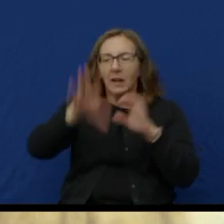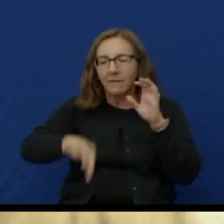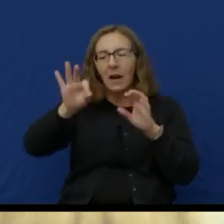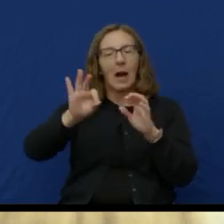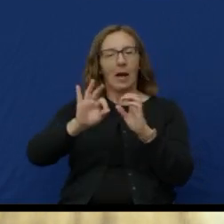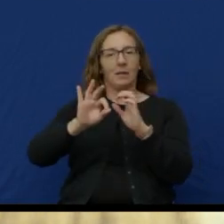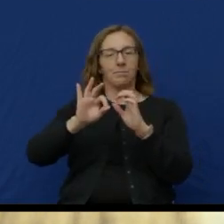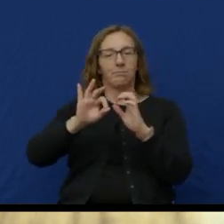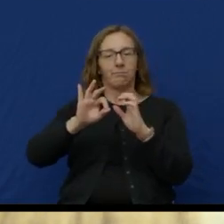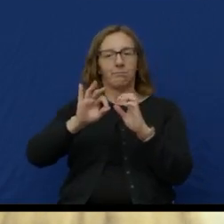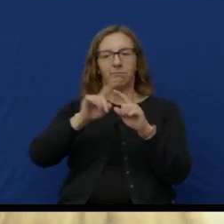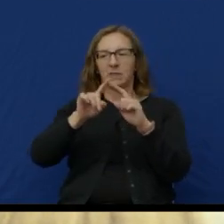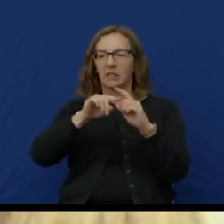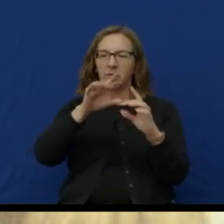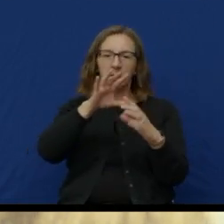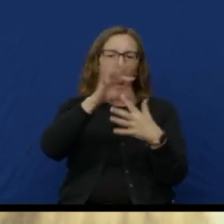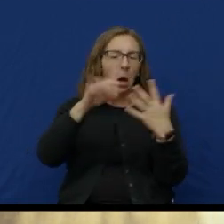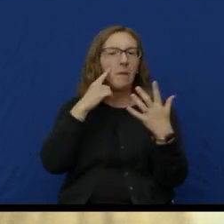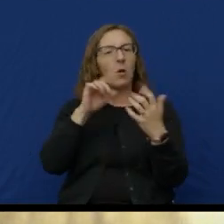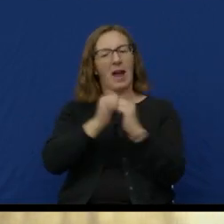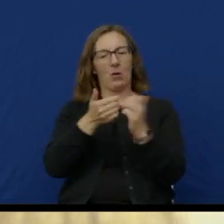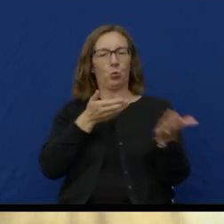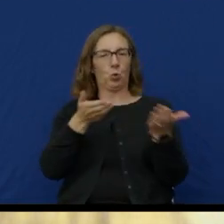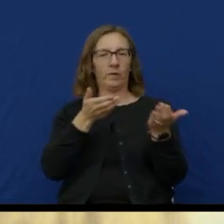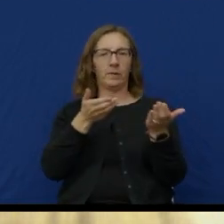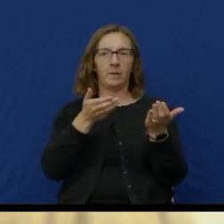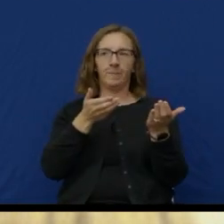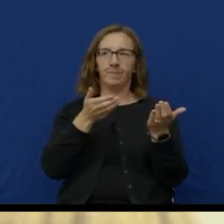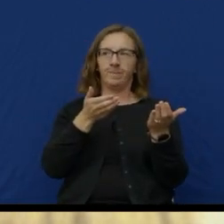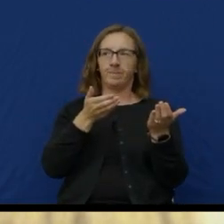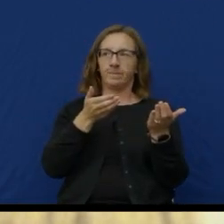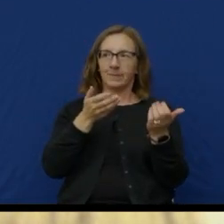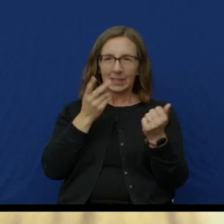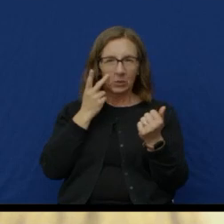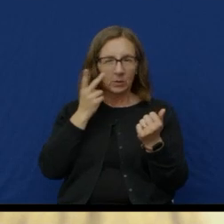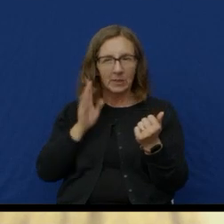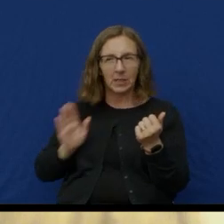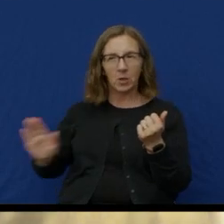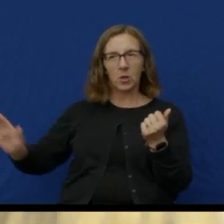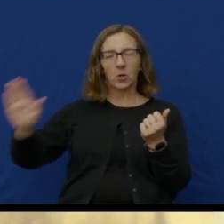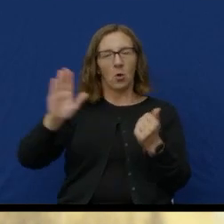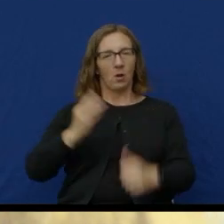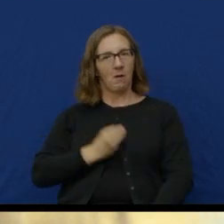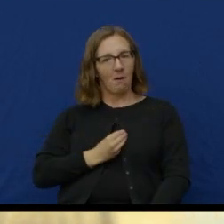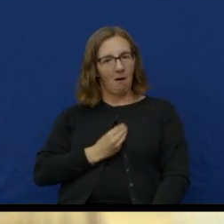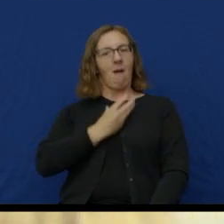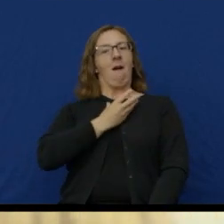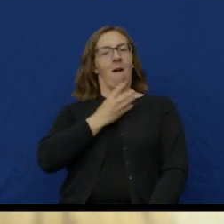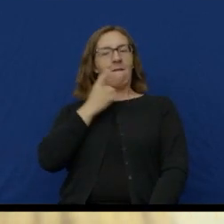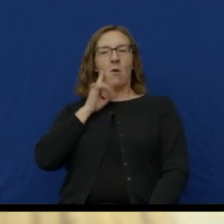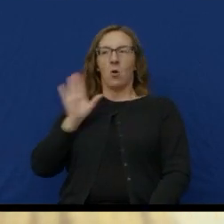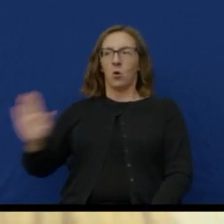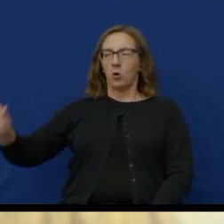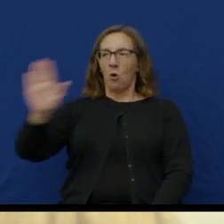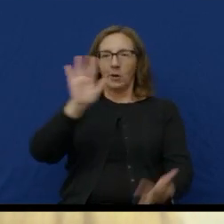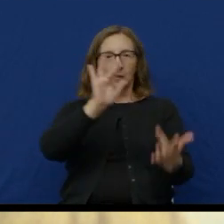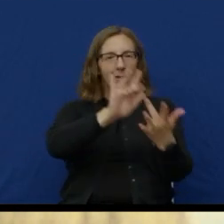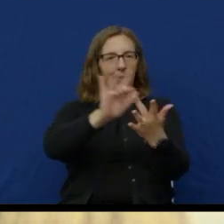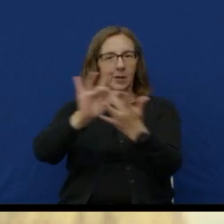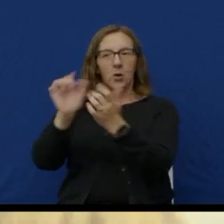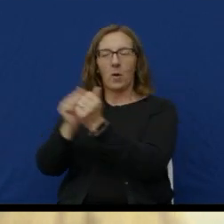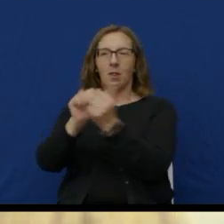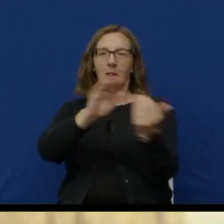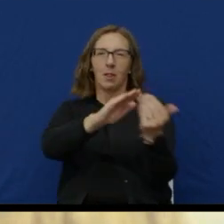delight from our experiences with our community, with our schools, with our kids.